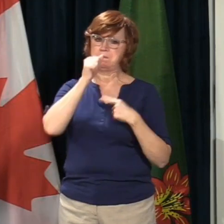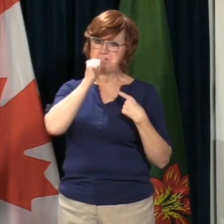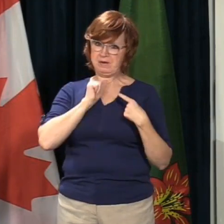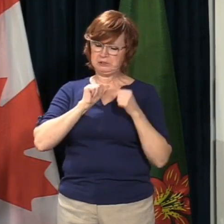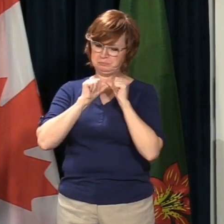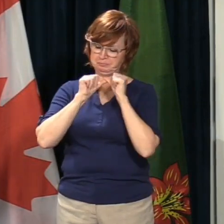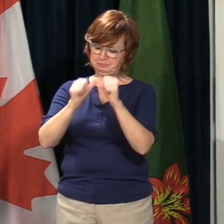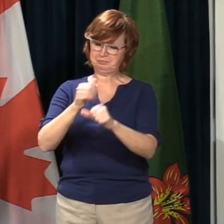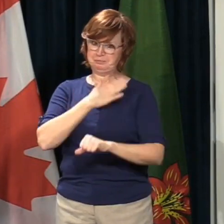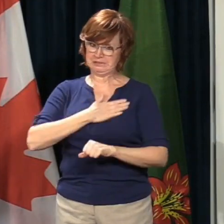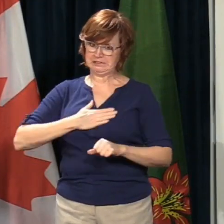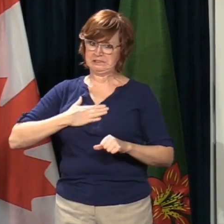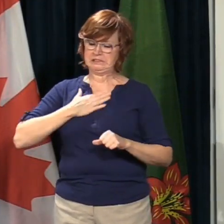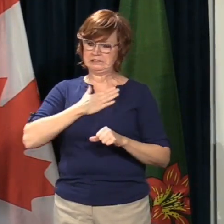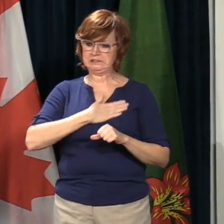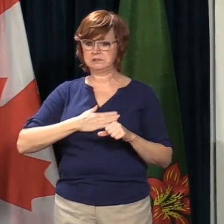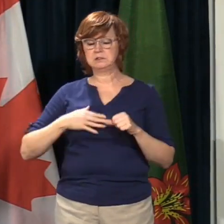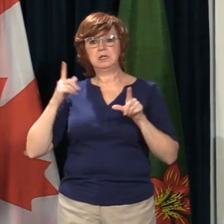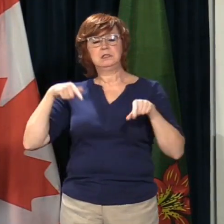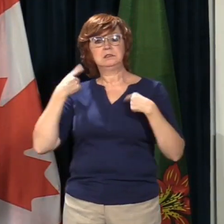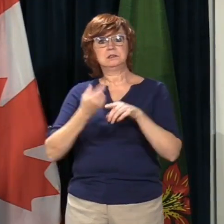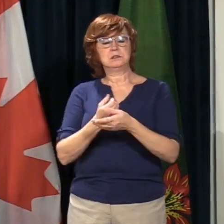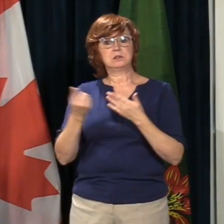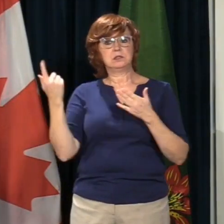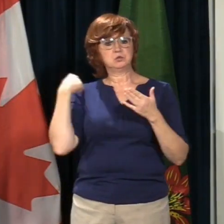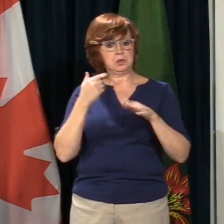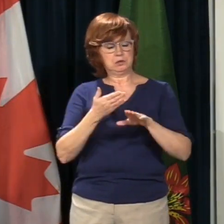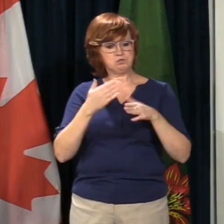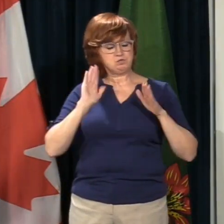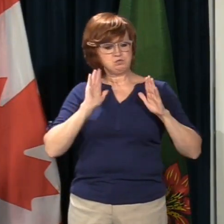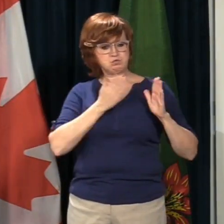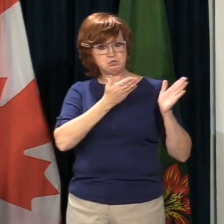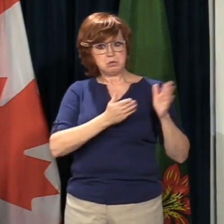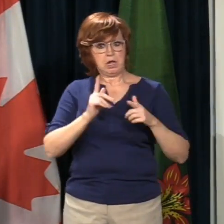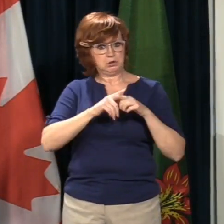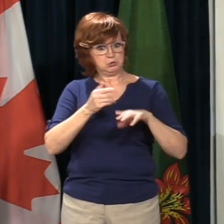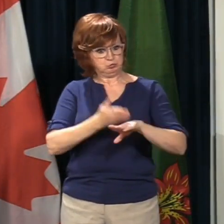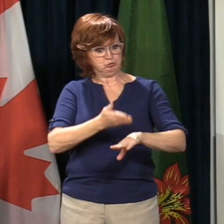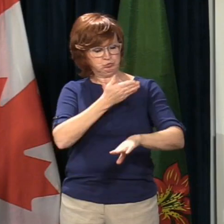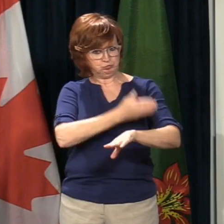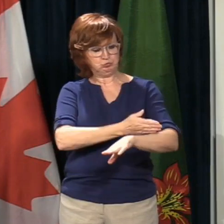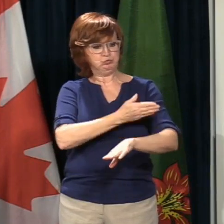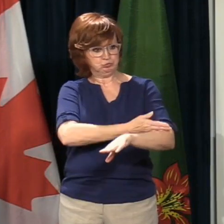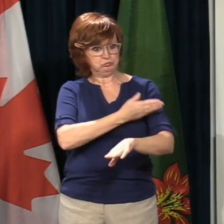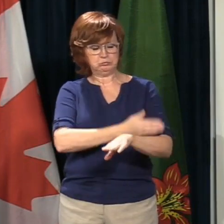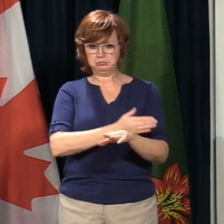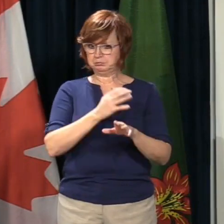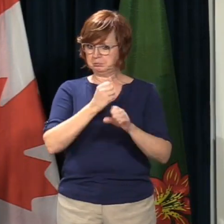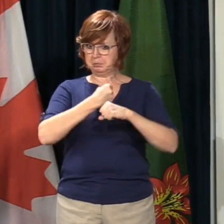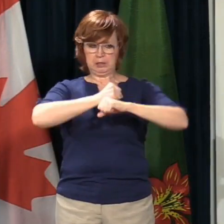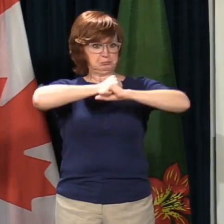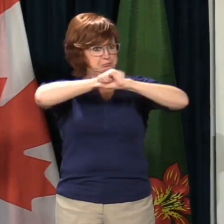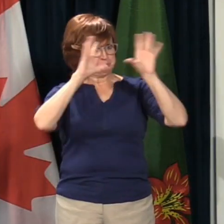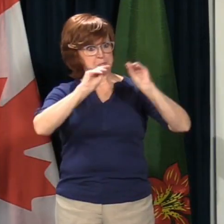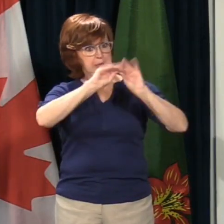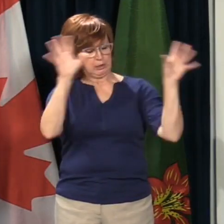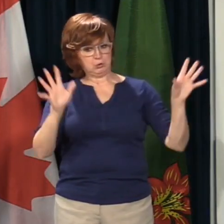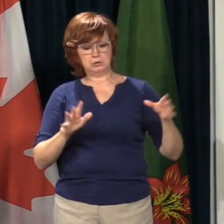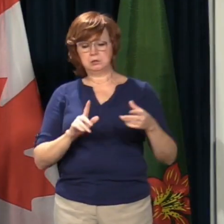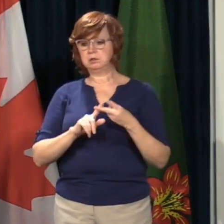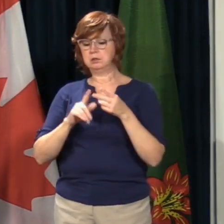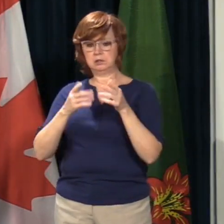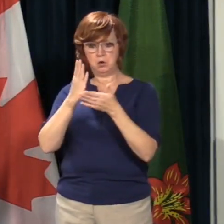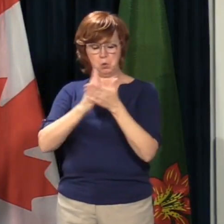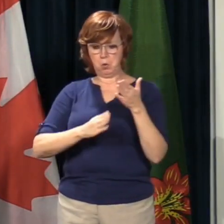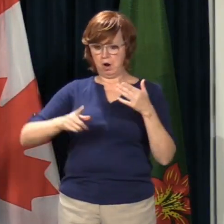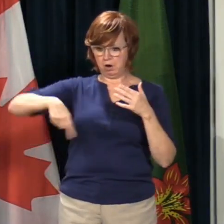we've continued to aggressively strengthen the offensive plan and strategy for COVID-19 response. We continue to enhance protections around some of